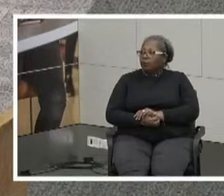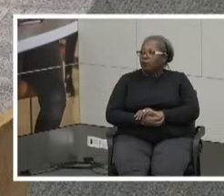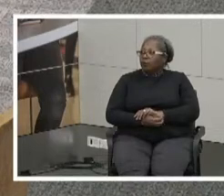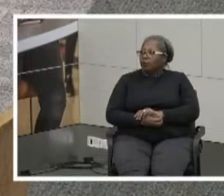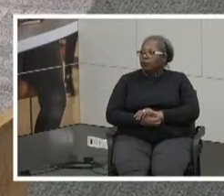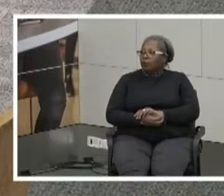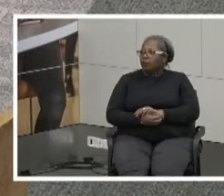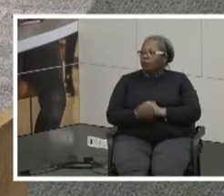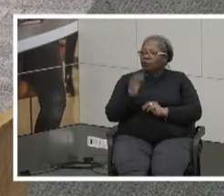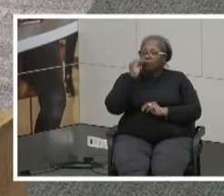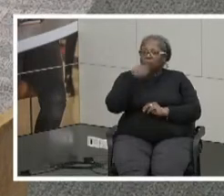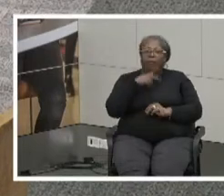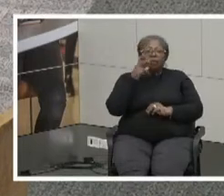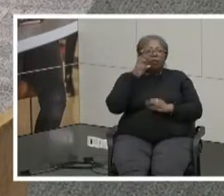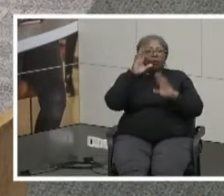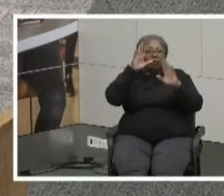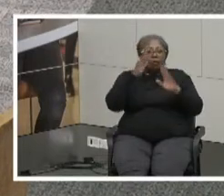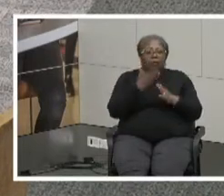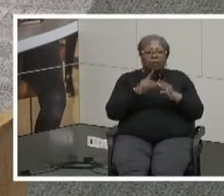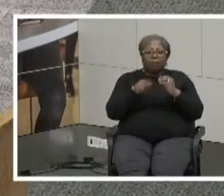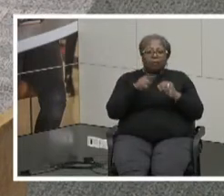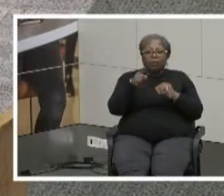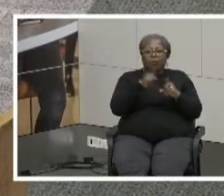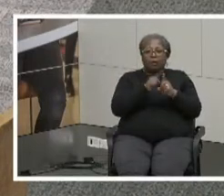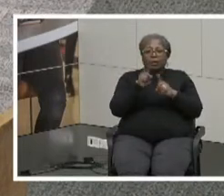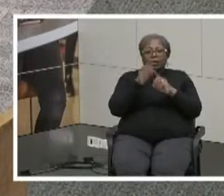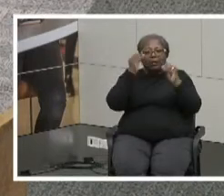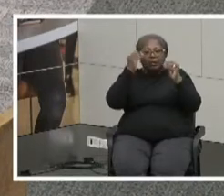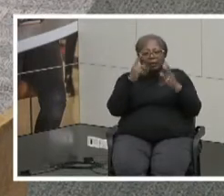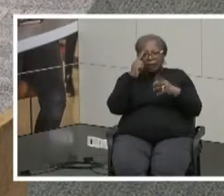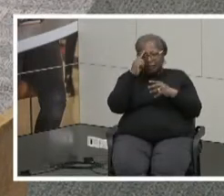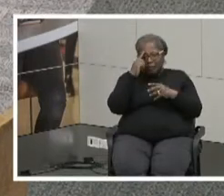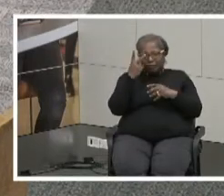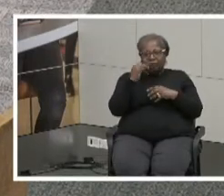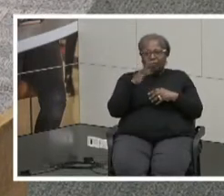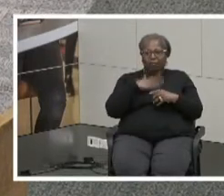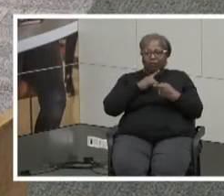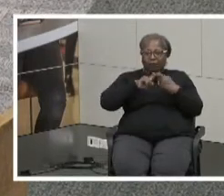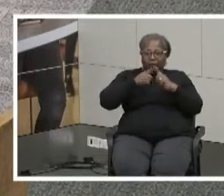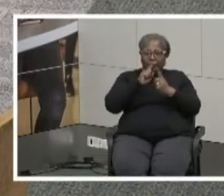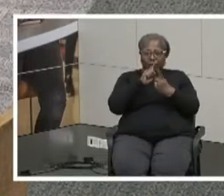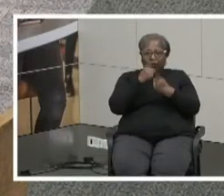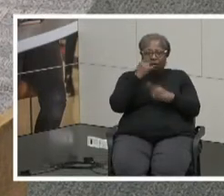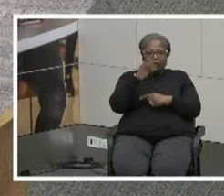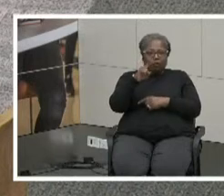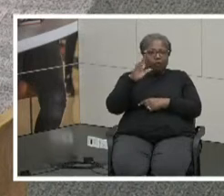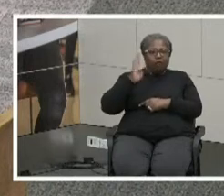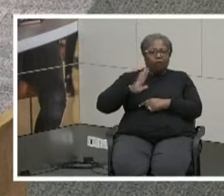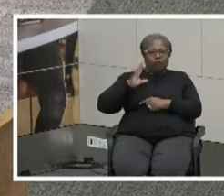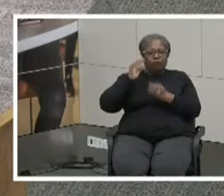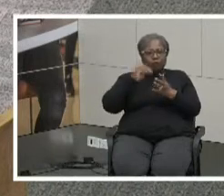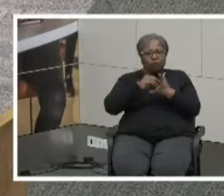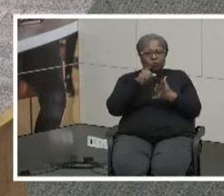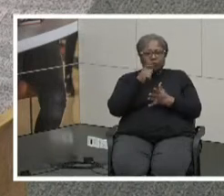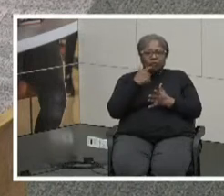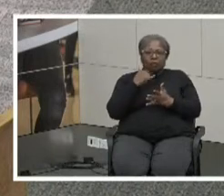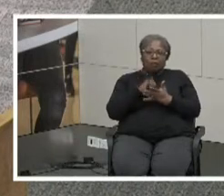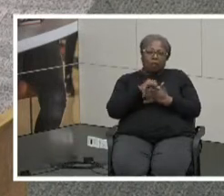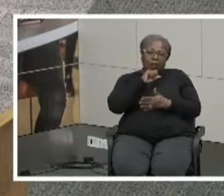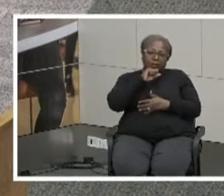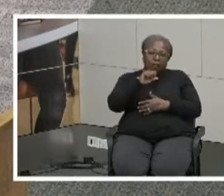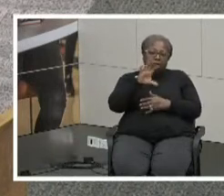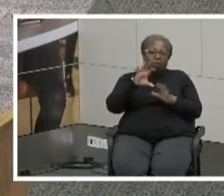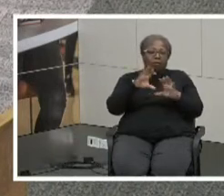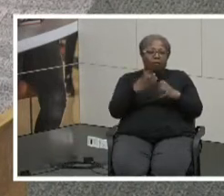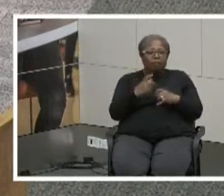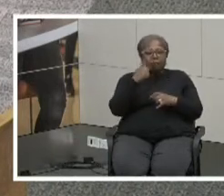rivlin I've heard great things about you as a teacher two of my friends met one of your former students who said that they loved your